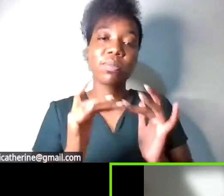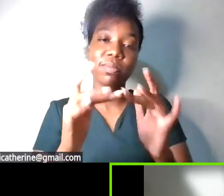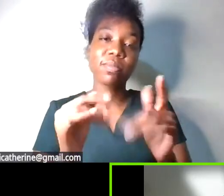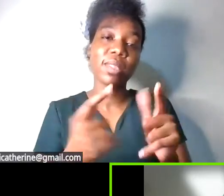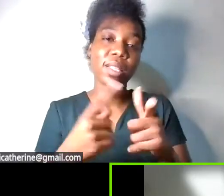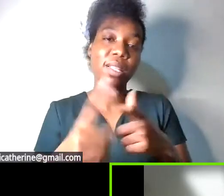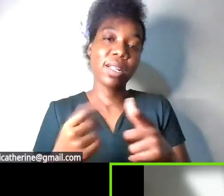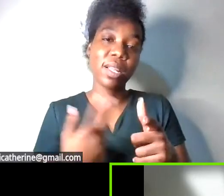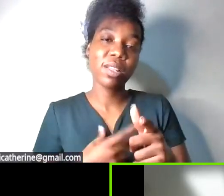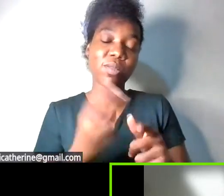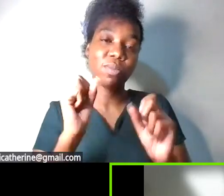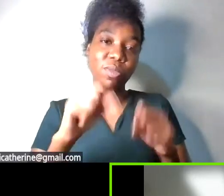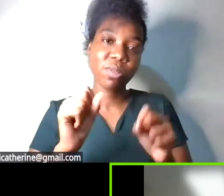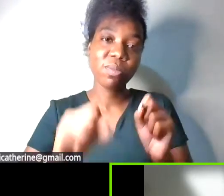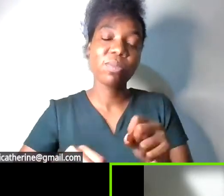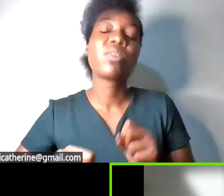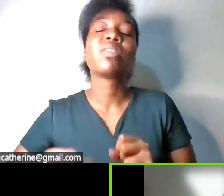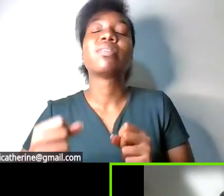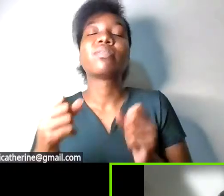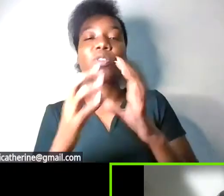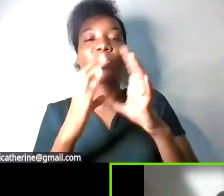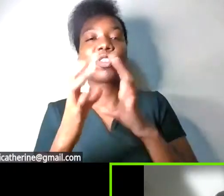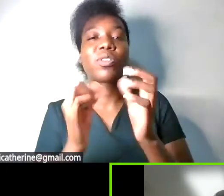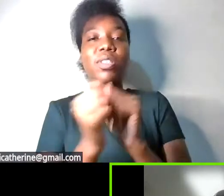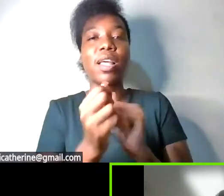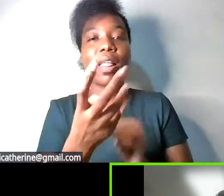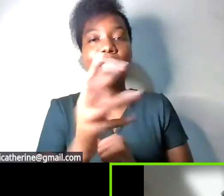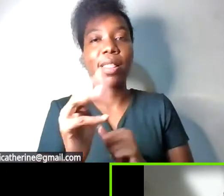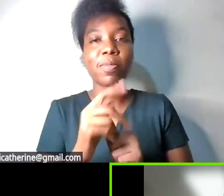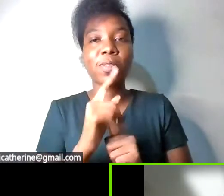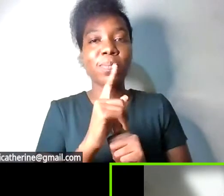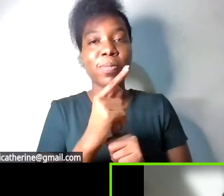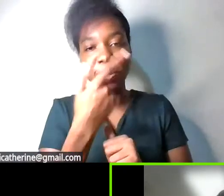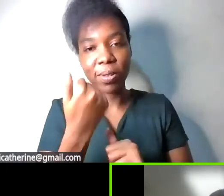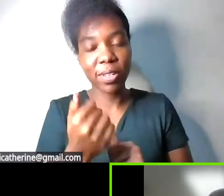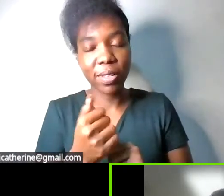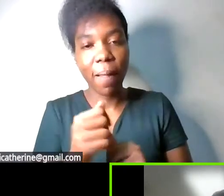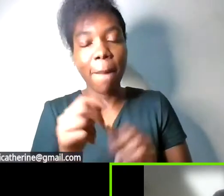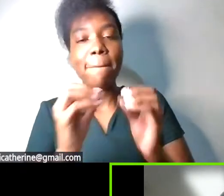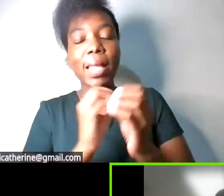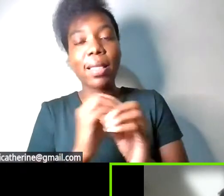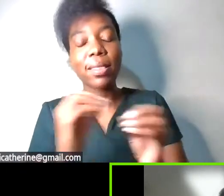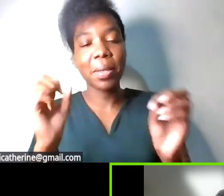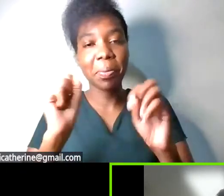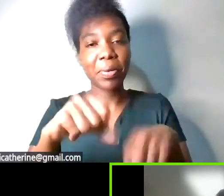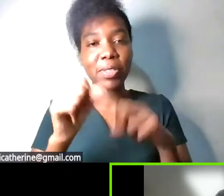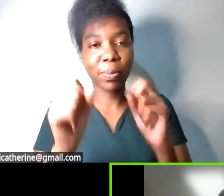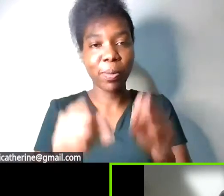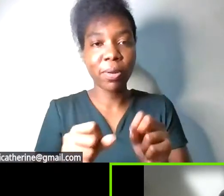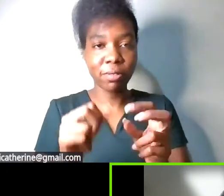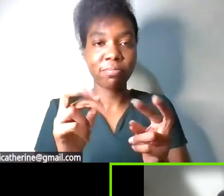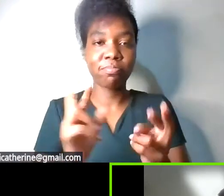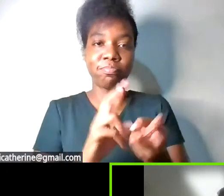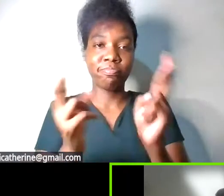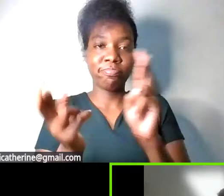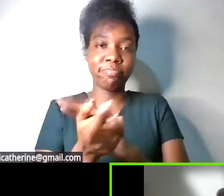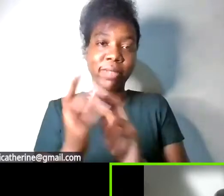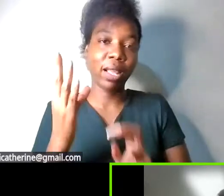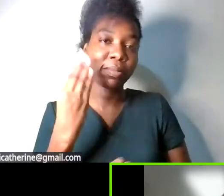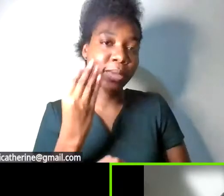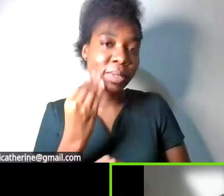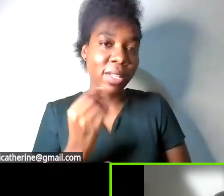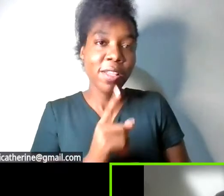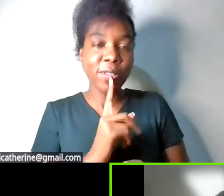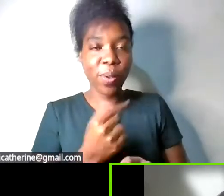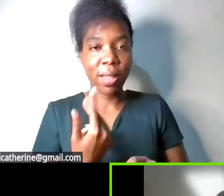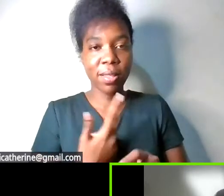If they need us to talk to them, we would love to talk to them. Because again, nothing replaces experience, right? We can tell you about all the